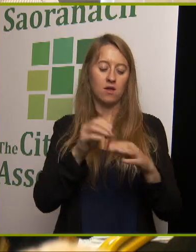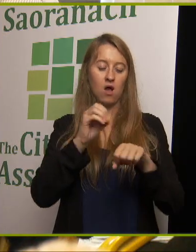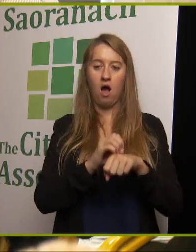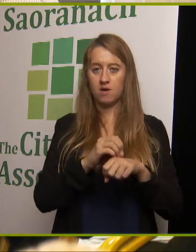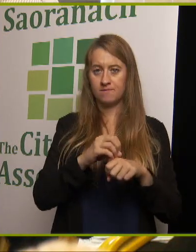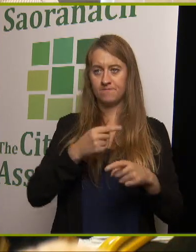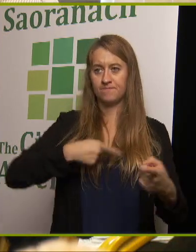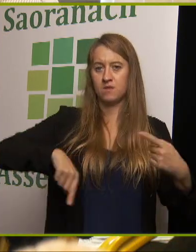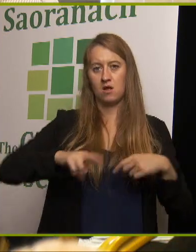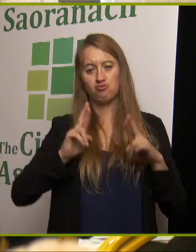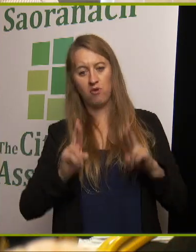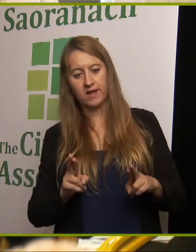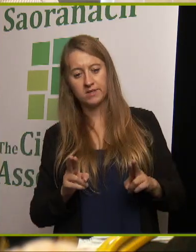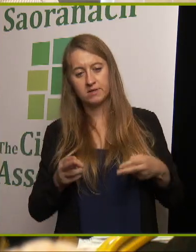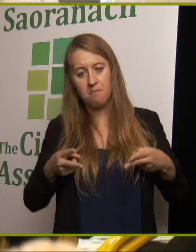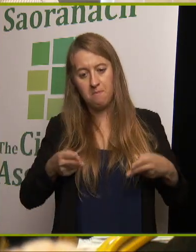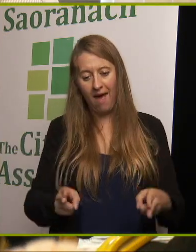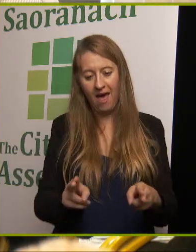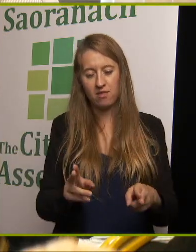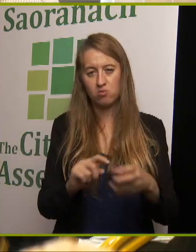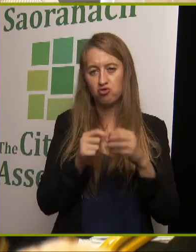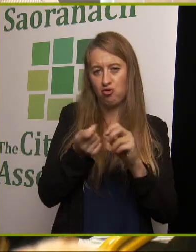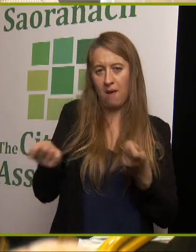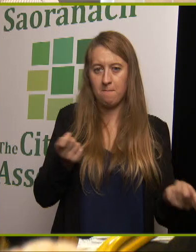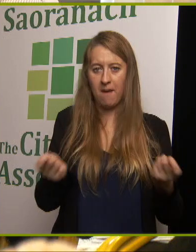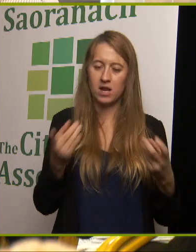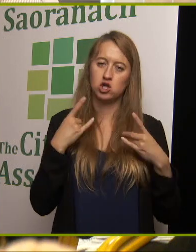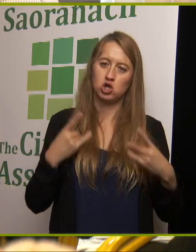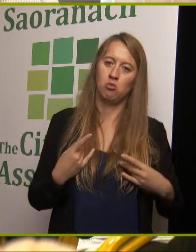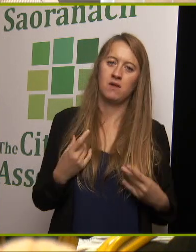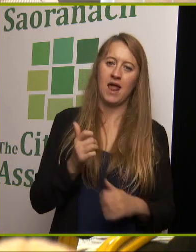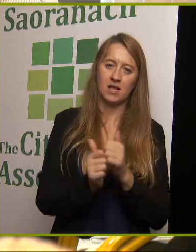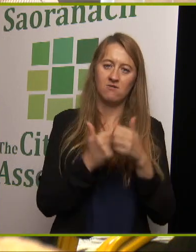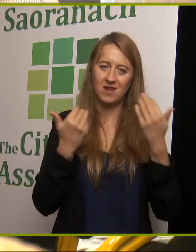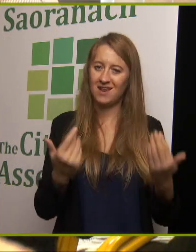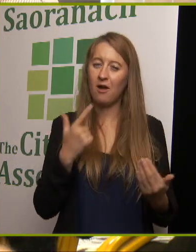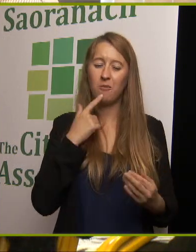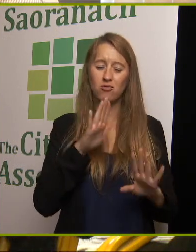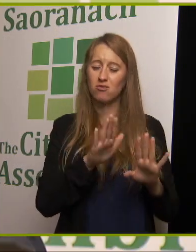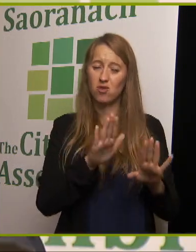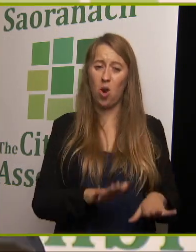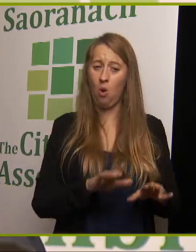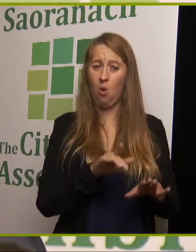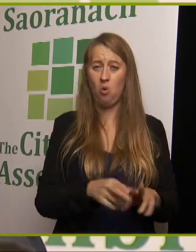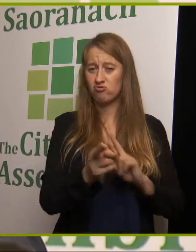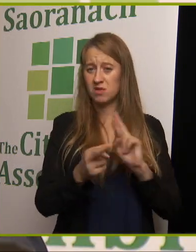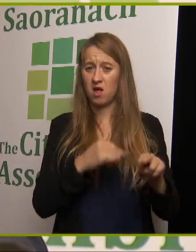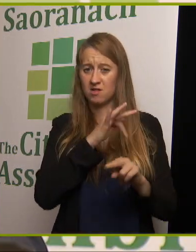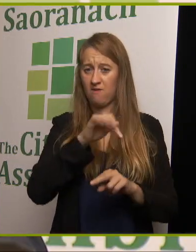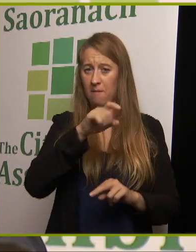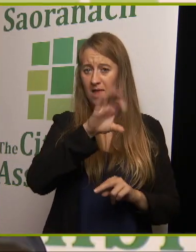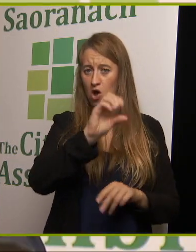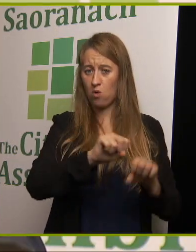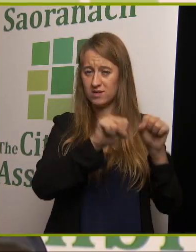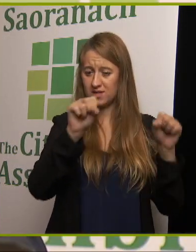reduce pollution and to manage human activity, the ecosystem is very slow to respond. Some of the